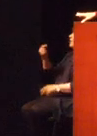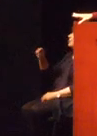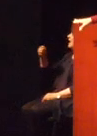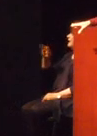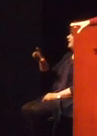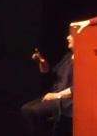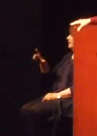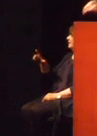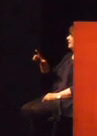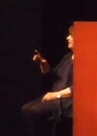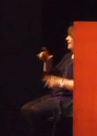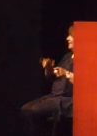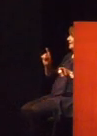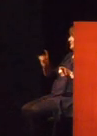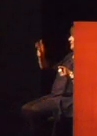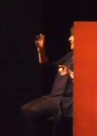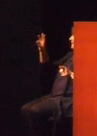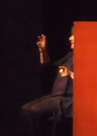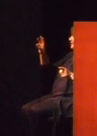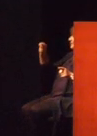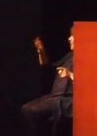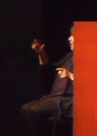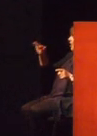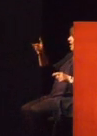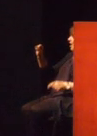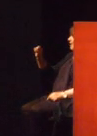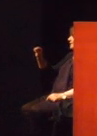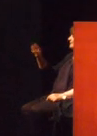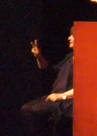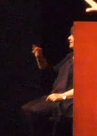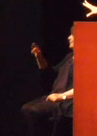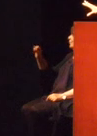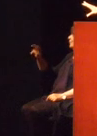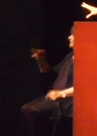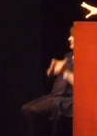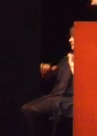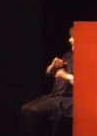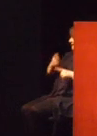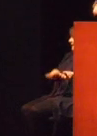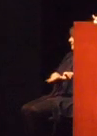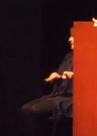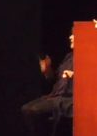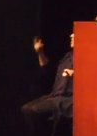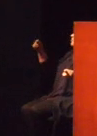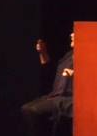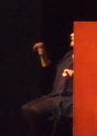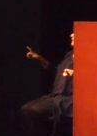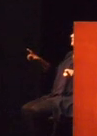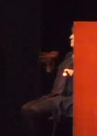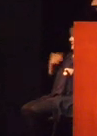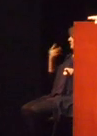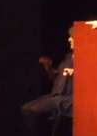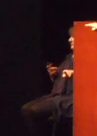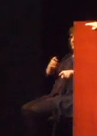all of August Wilson's plays take place. And my understanding of The Hill was that it's dangerous. It's a